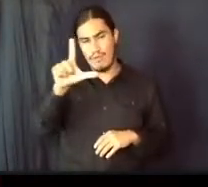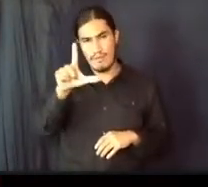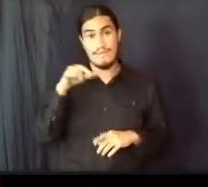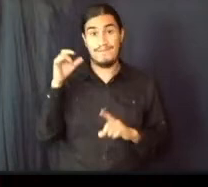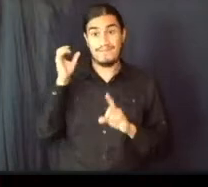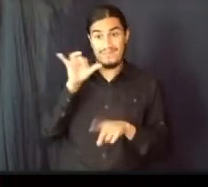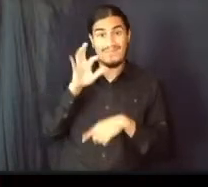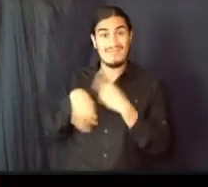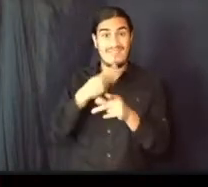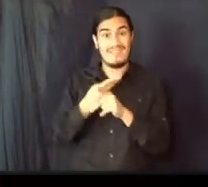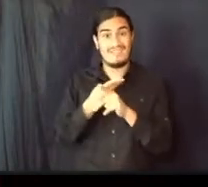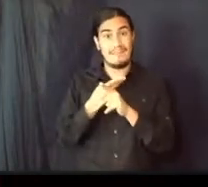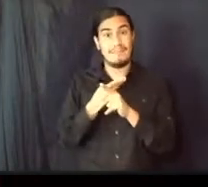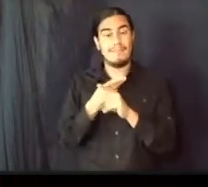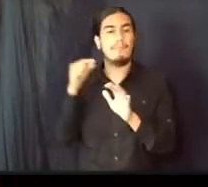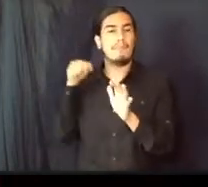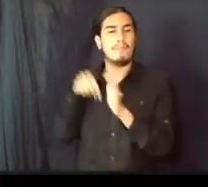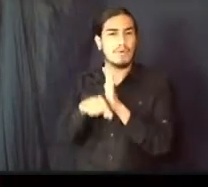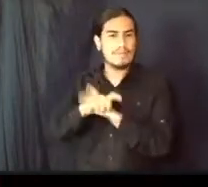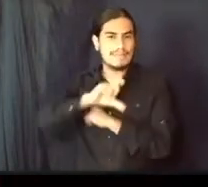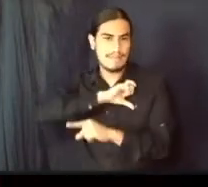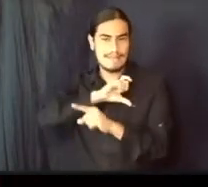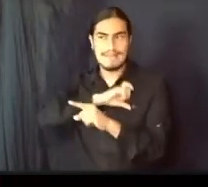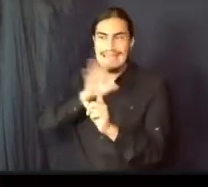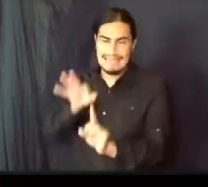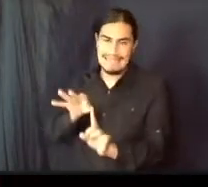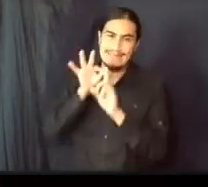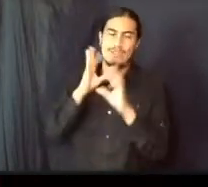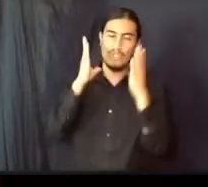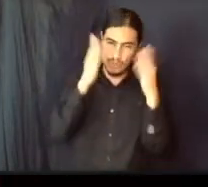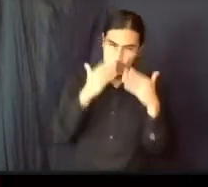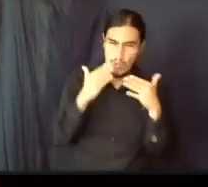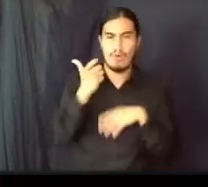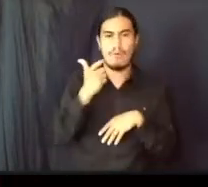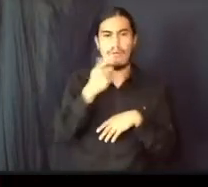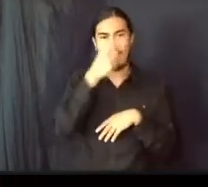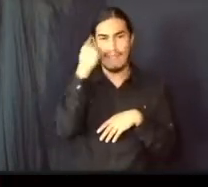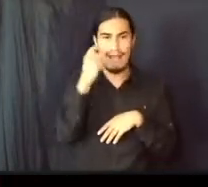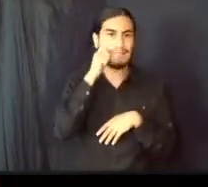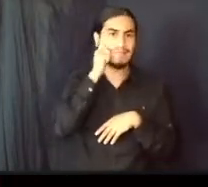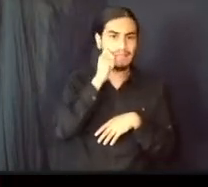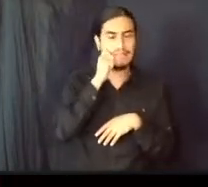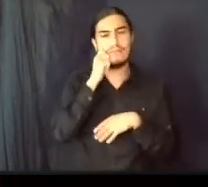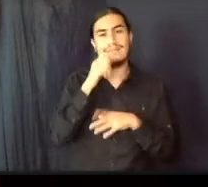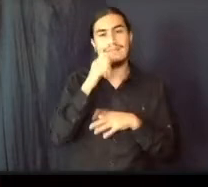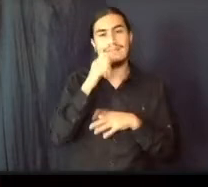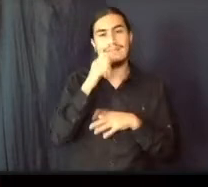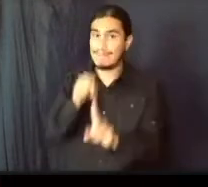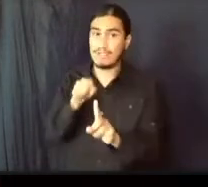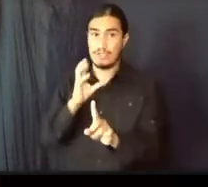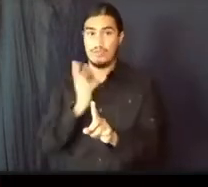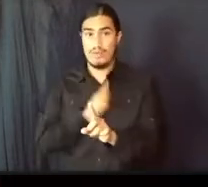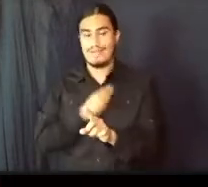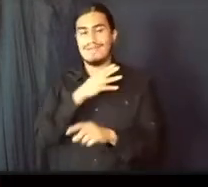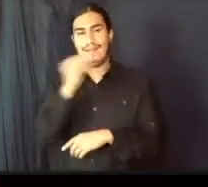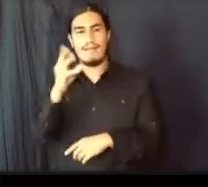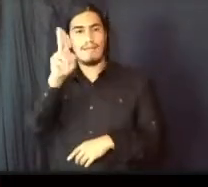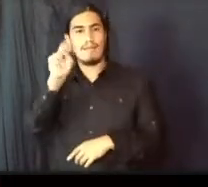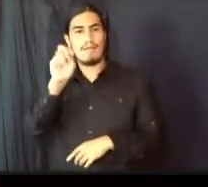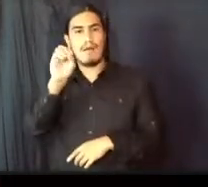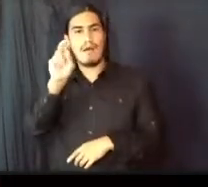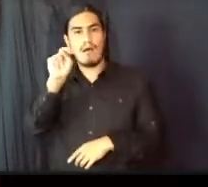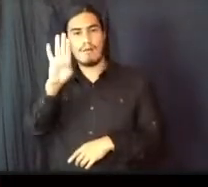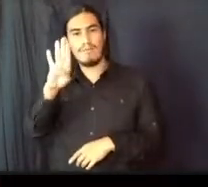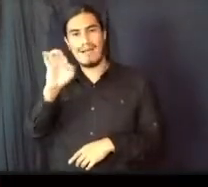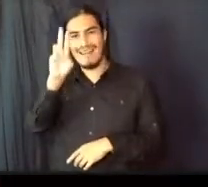policing. Black, especially dark-skinned Black women, queer, and especially trans and non-binary people, Black people with